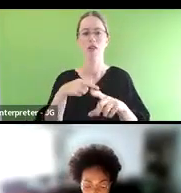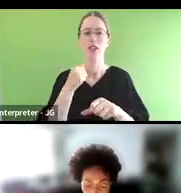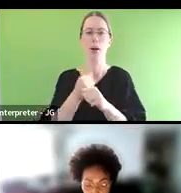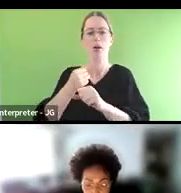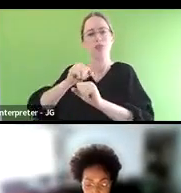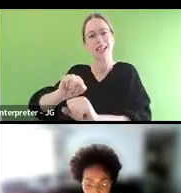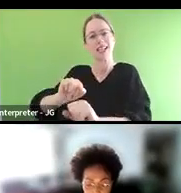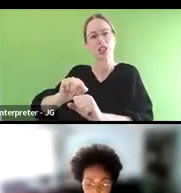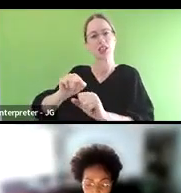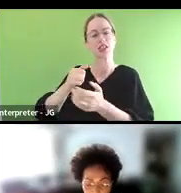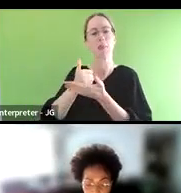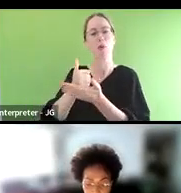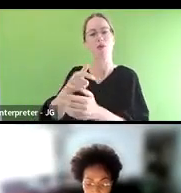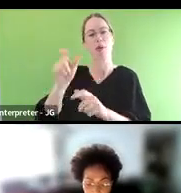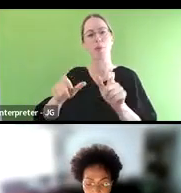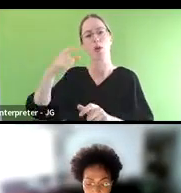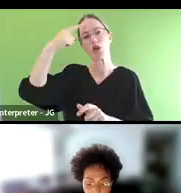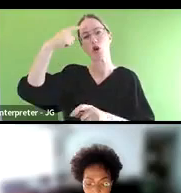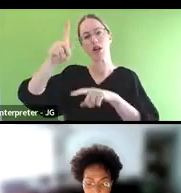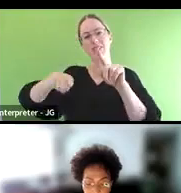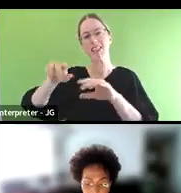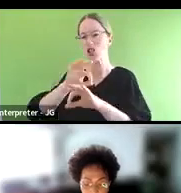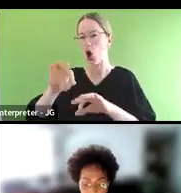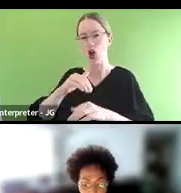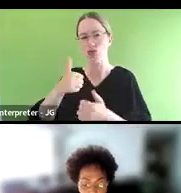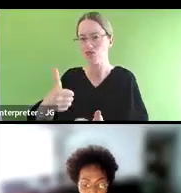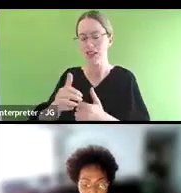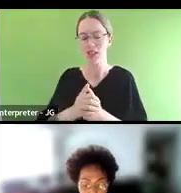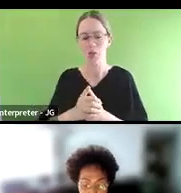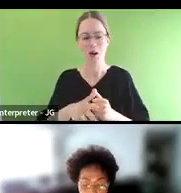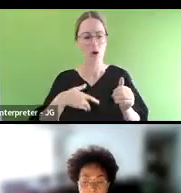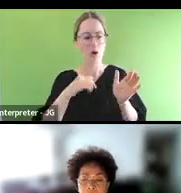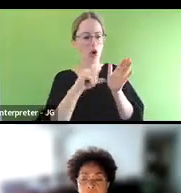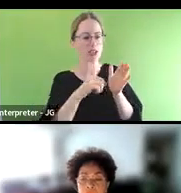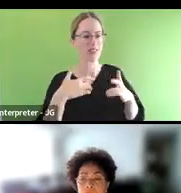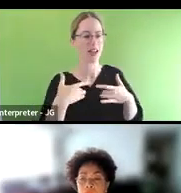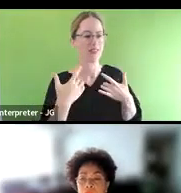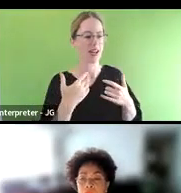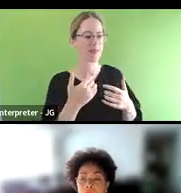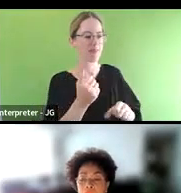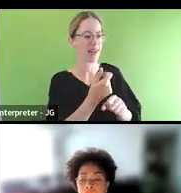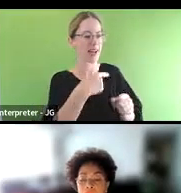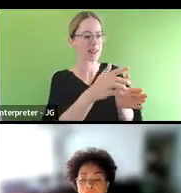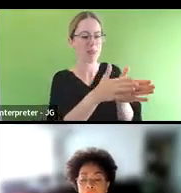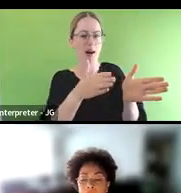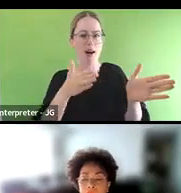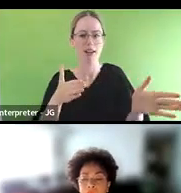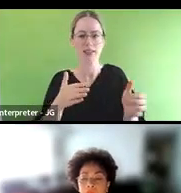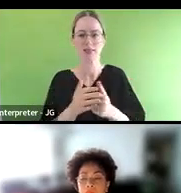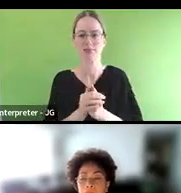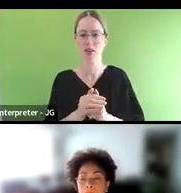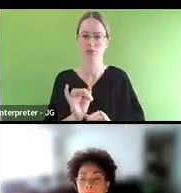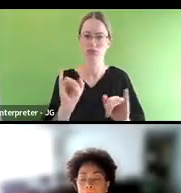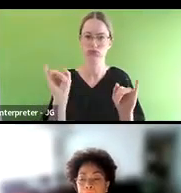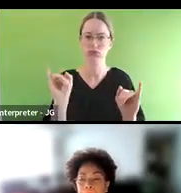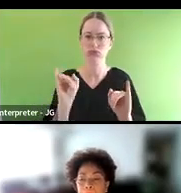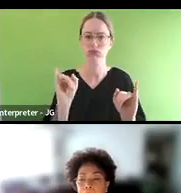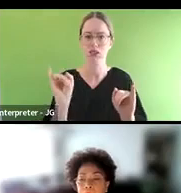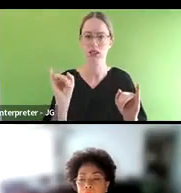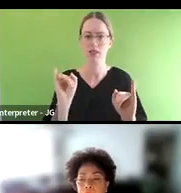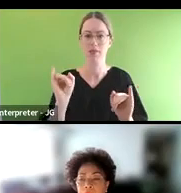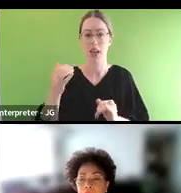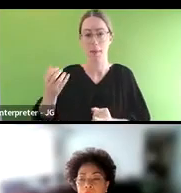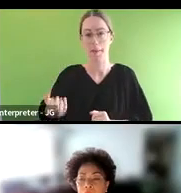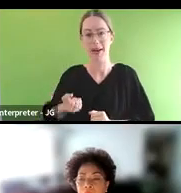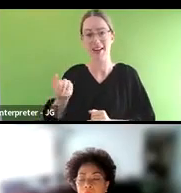with neurodiversity is not adequate. We think the cost of living is leaving us behind. We think it's appalling that benefits are